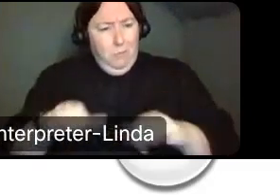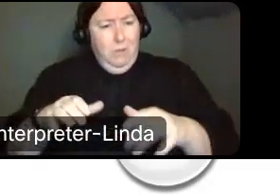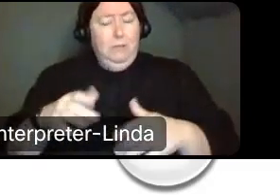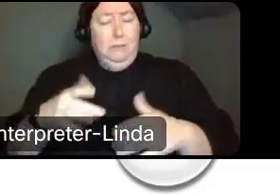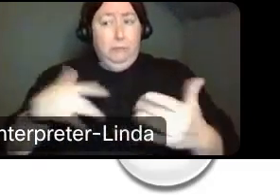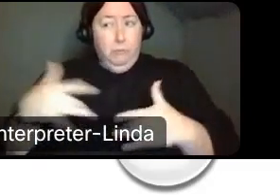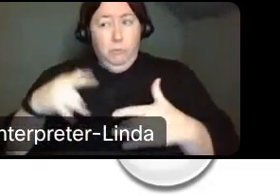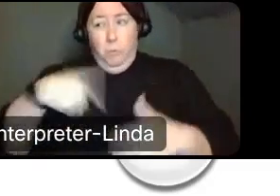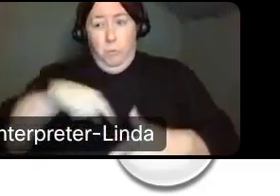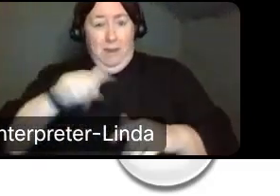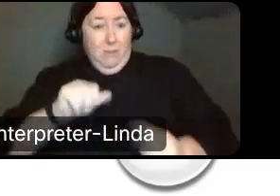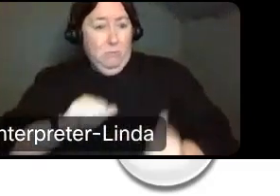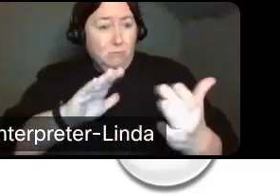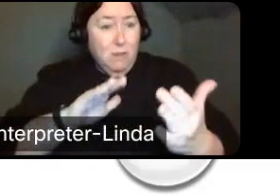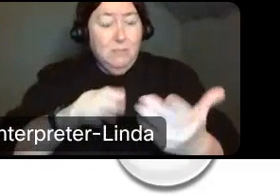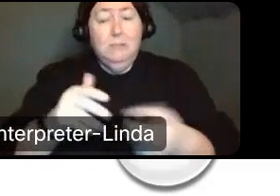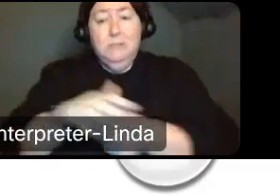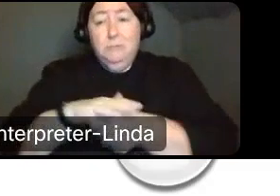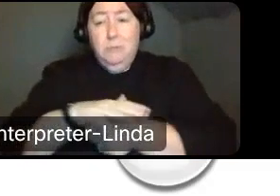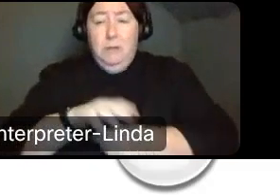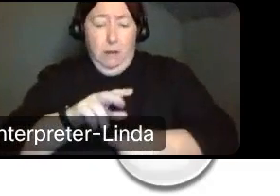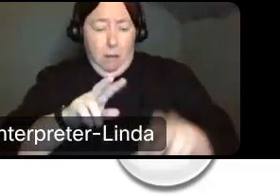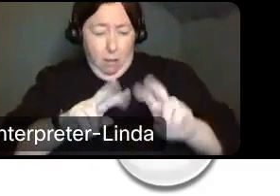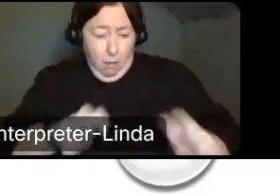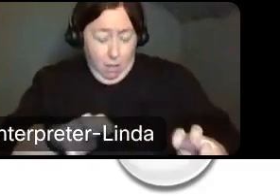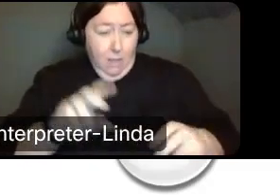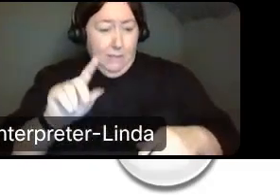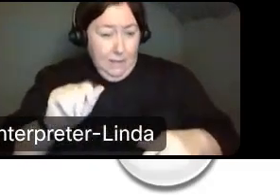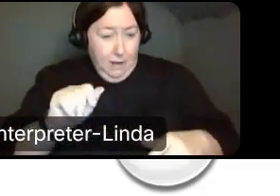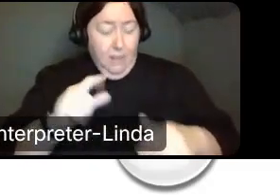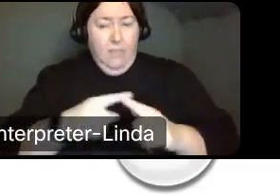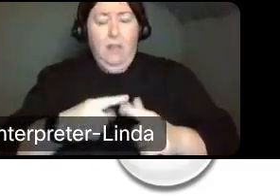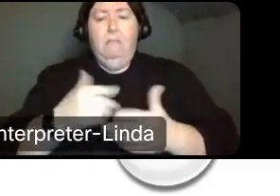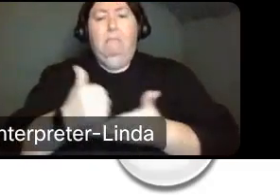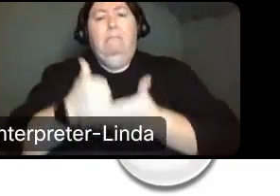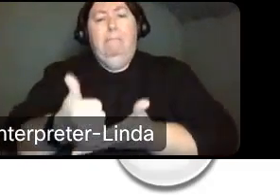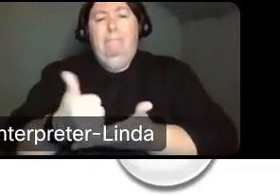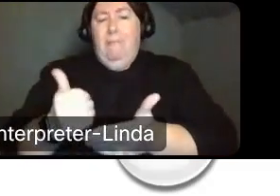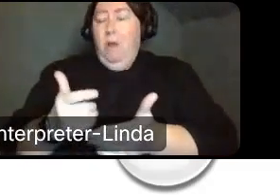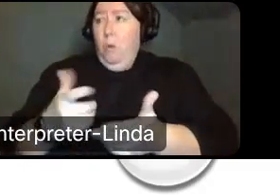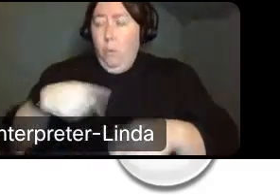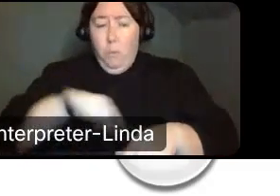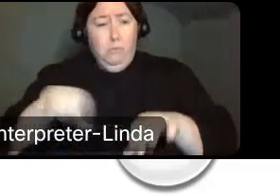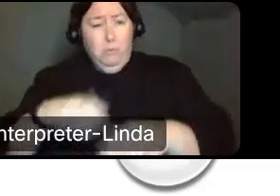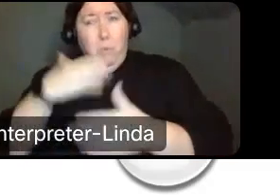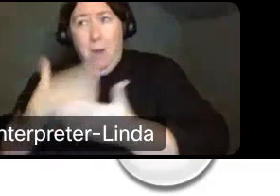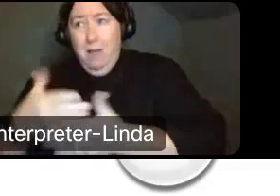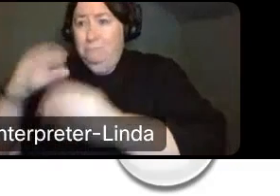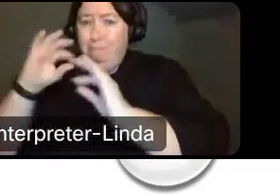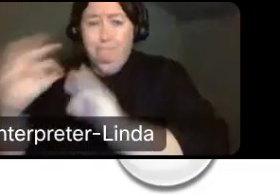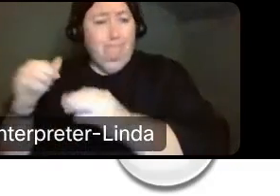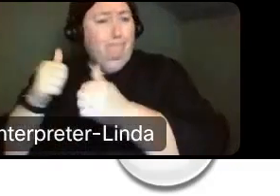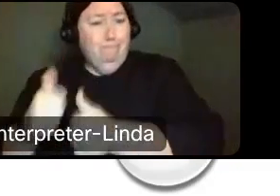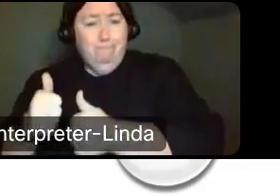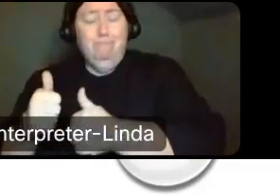that districts can hopefully utilize themselves and put to good work to recognize what are we doing well, what are some things that potentially